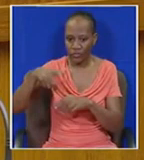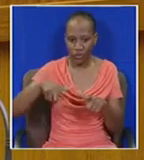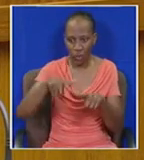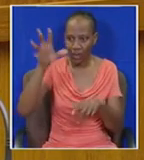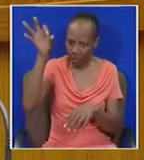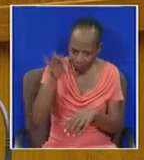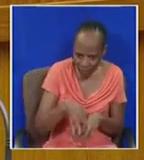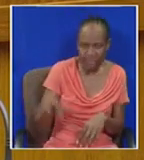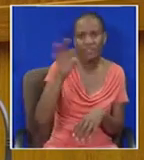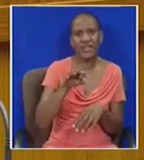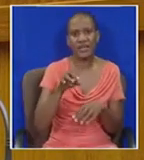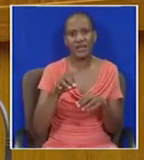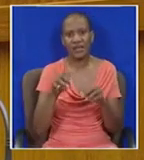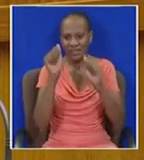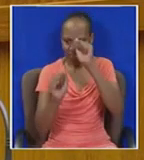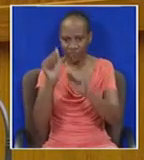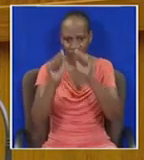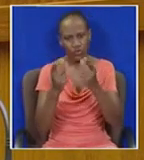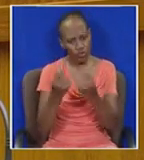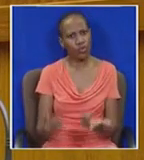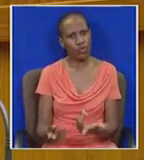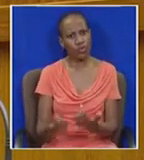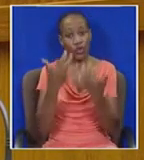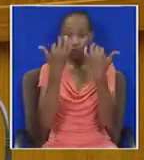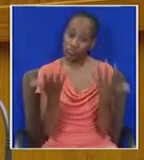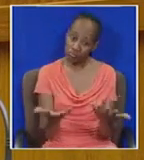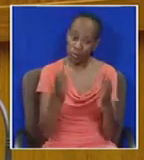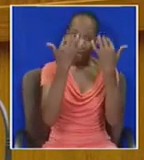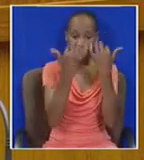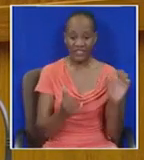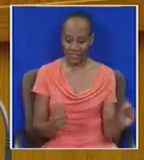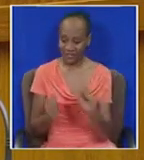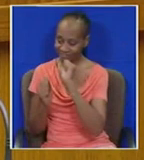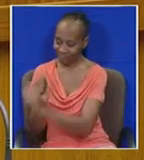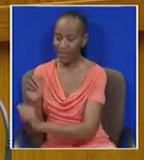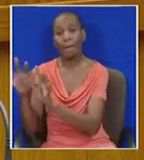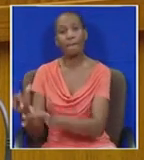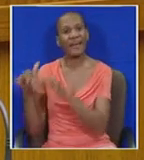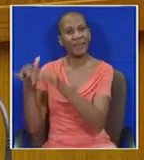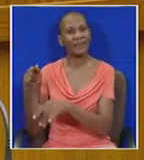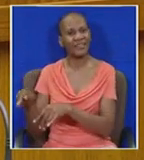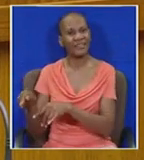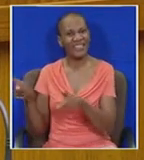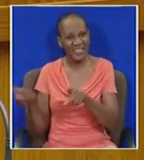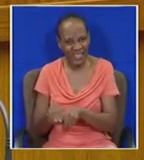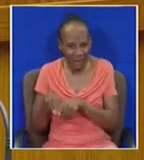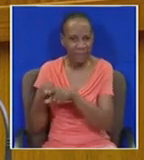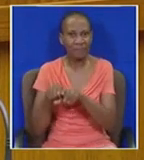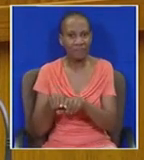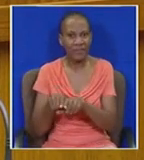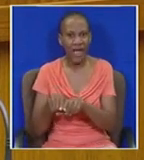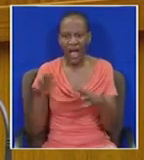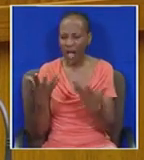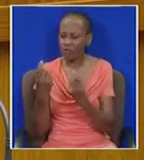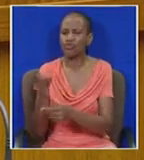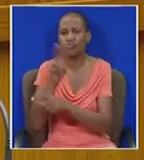wherein funding of Parliament is not dependent on the very same executive arm of state it ought to be conducting